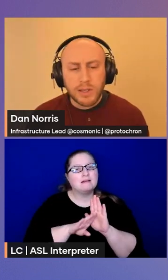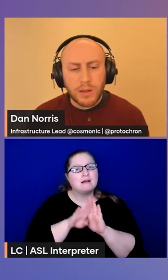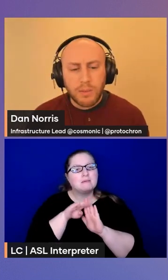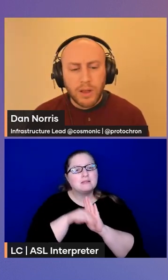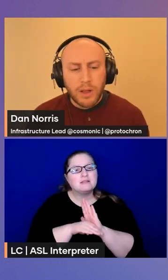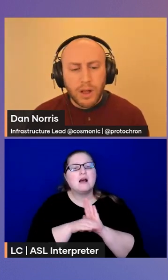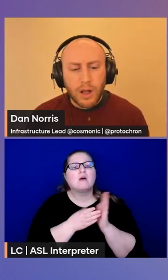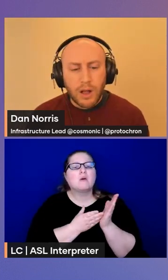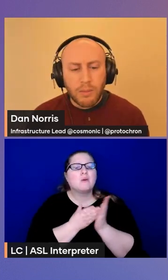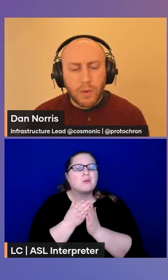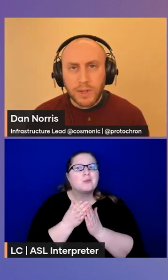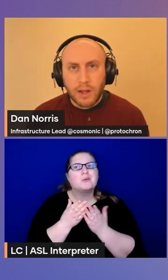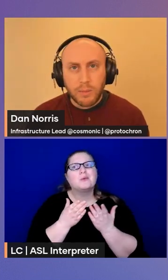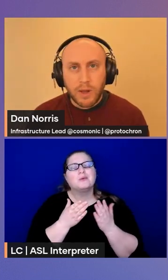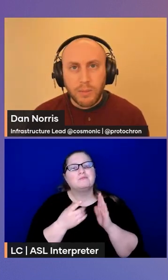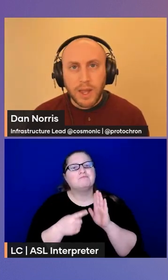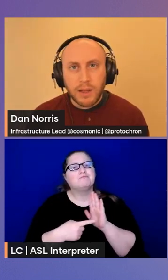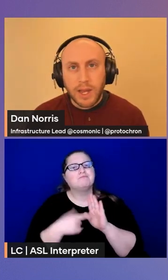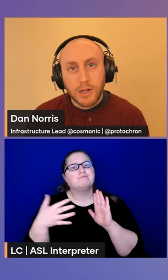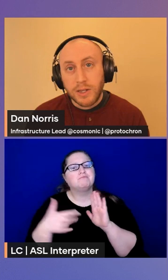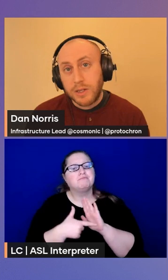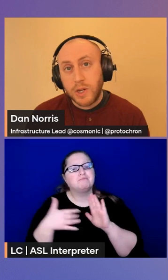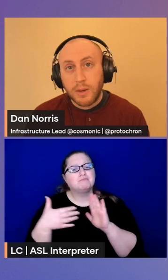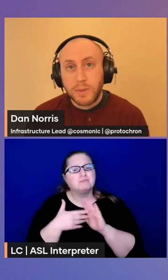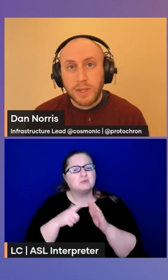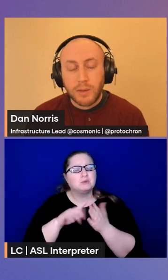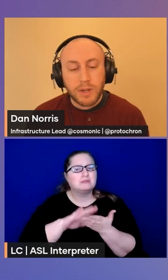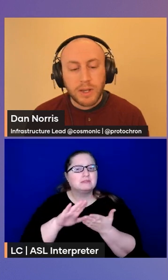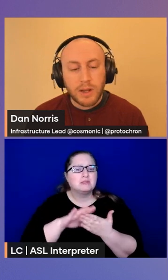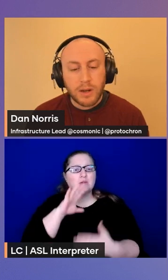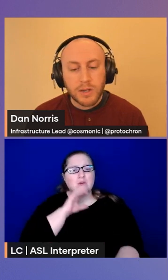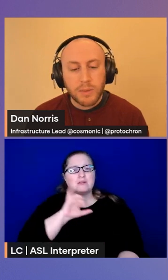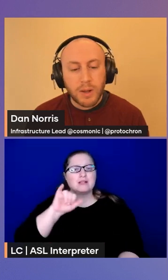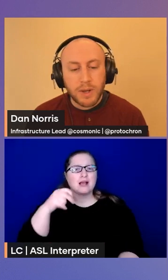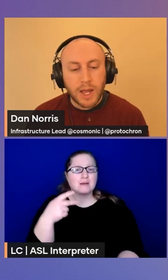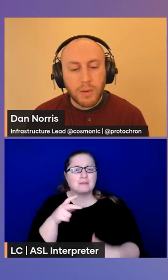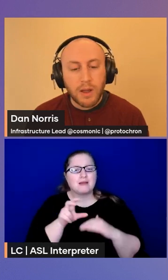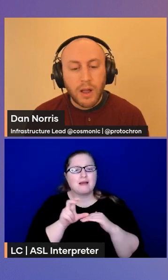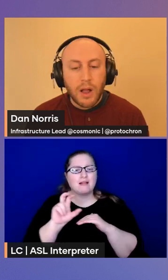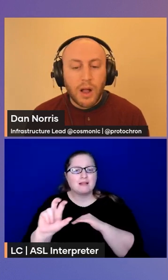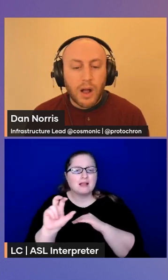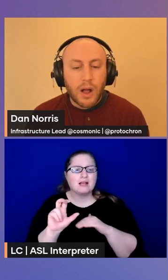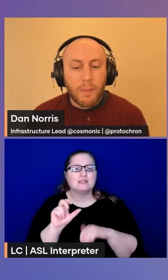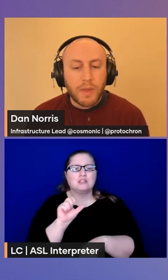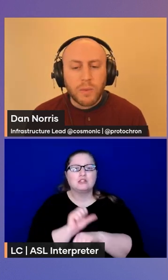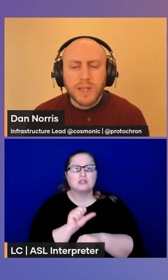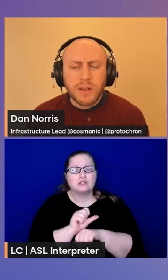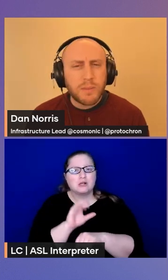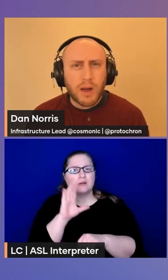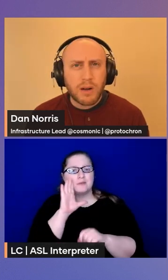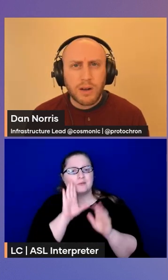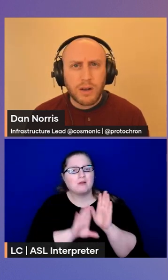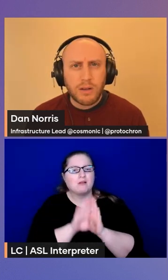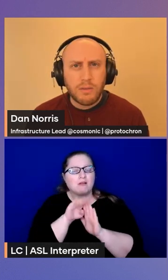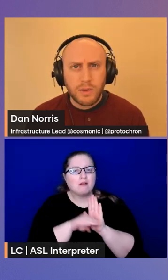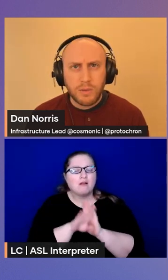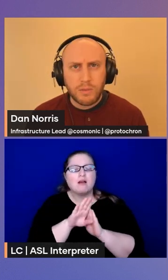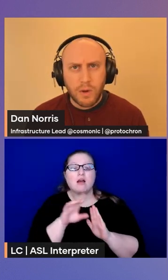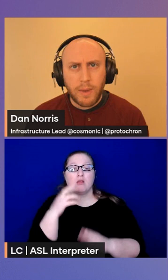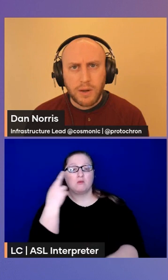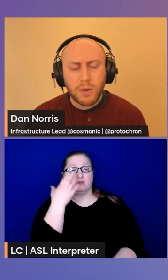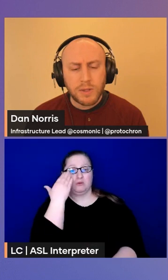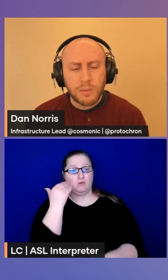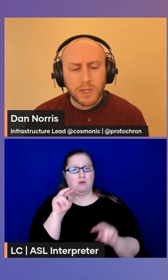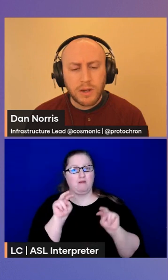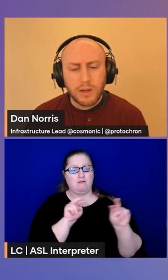cleans up old IP allocations as jobs spin up and down. And the reason it's monitoring new